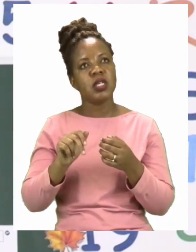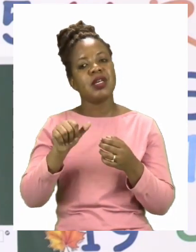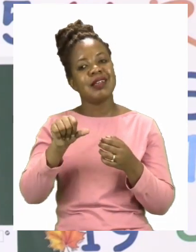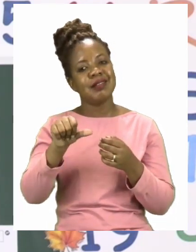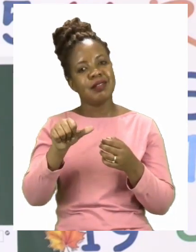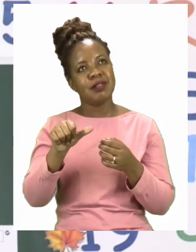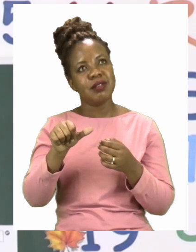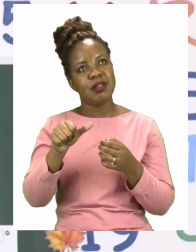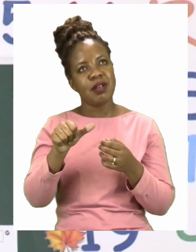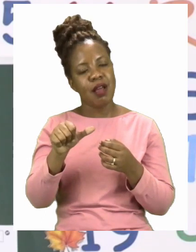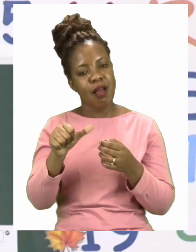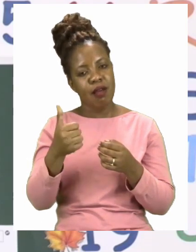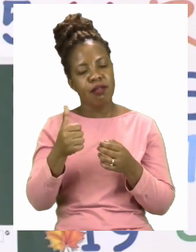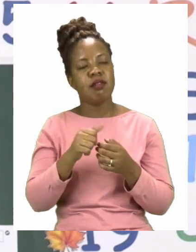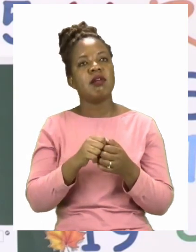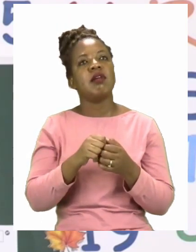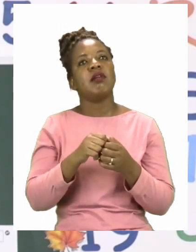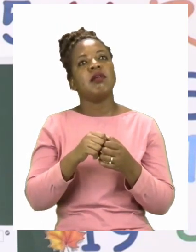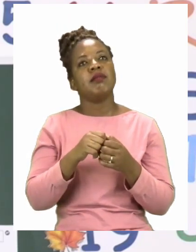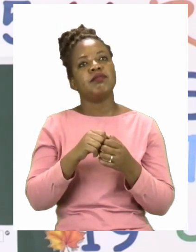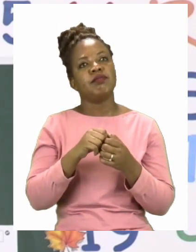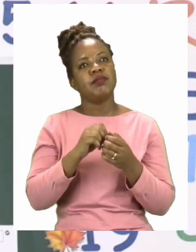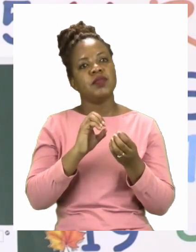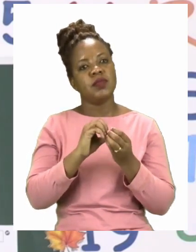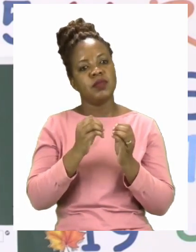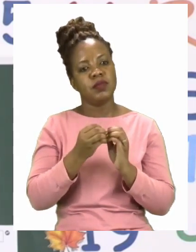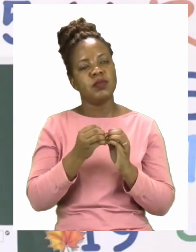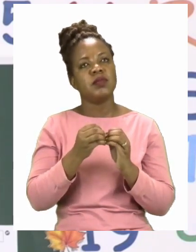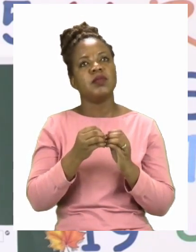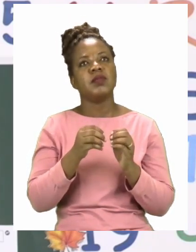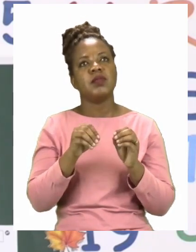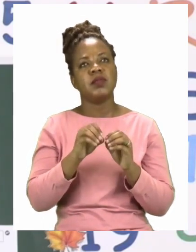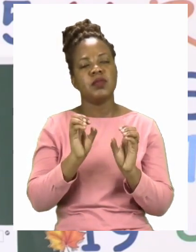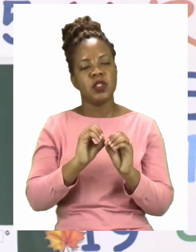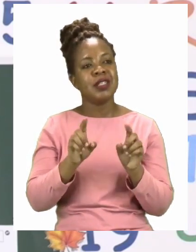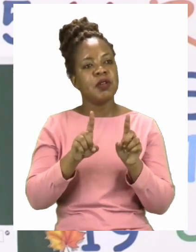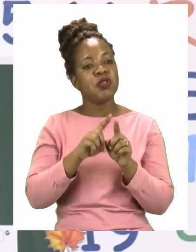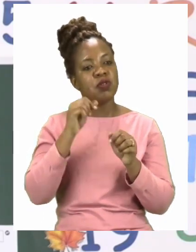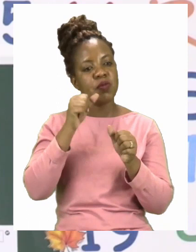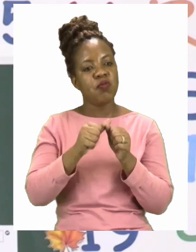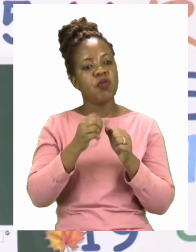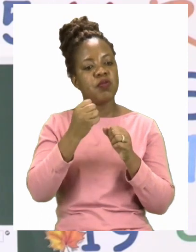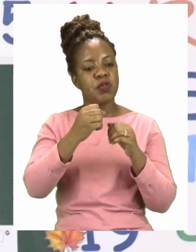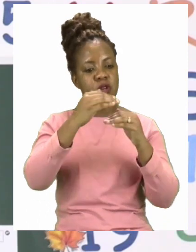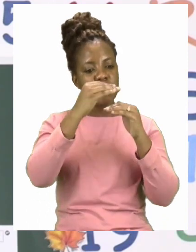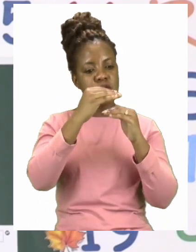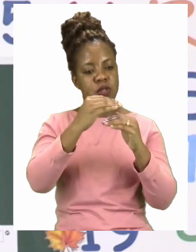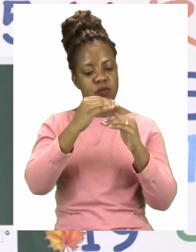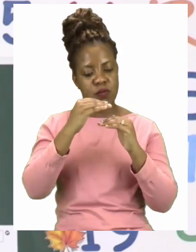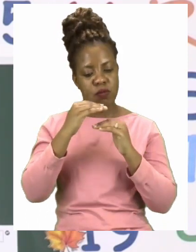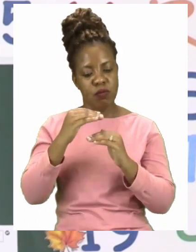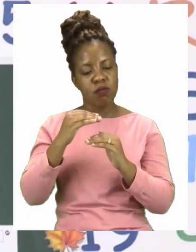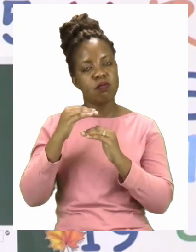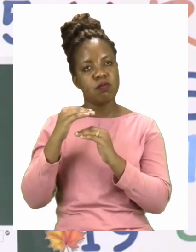than one step to get our answer. Like what we did here, the first step was to add 40